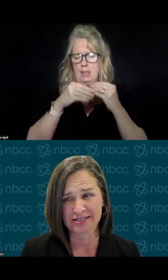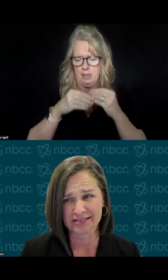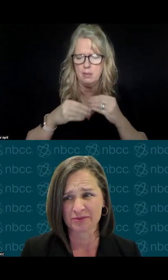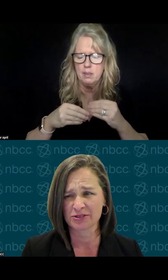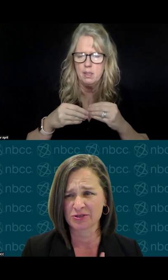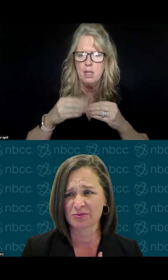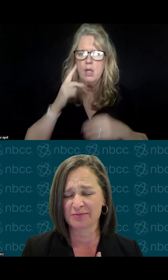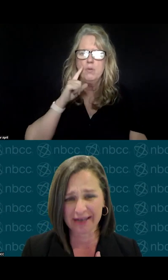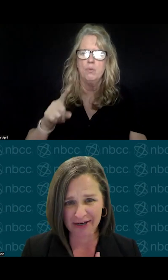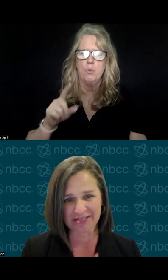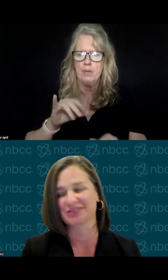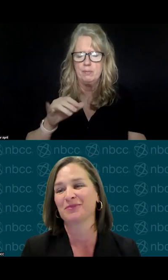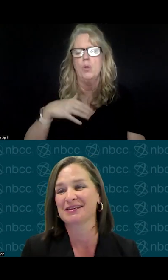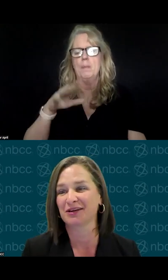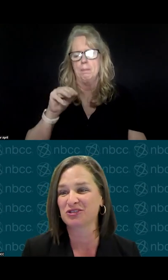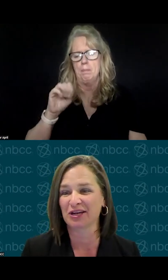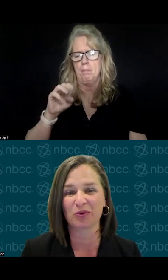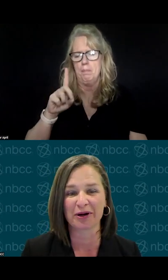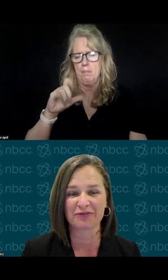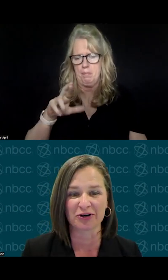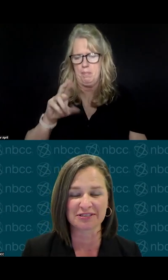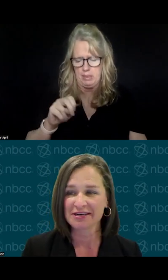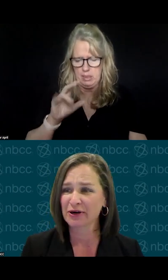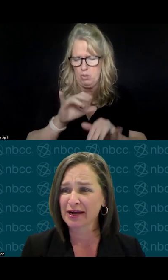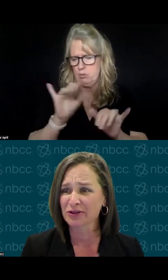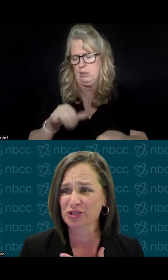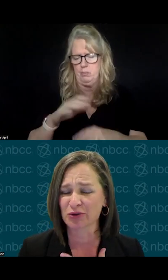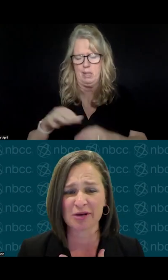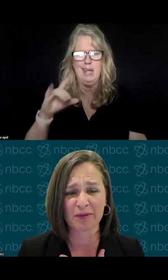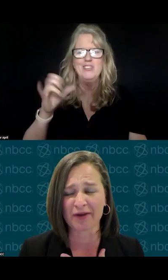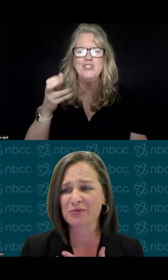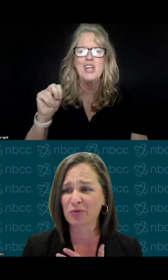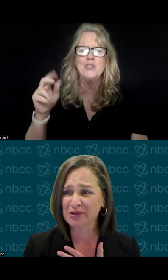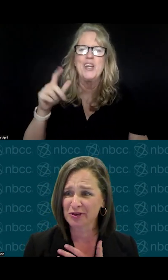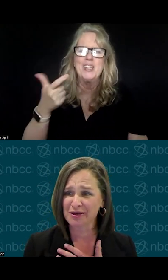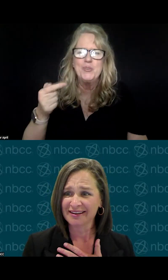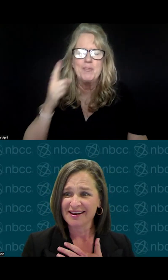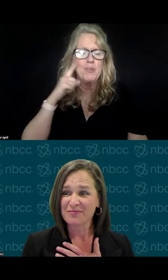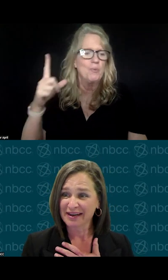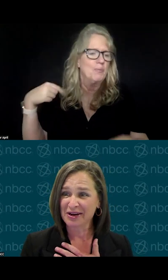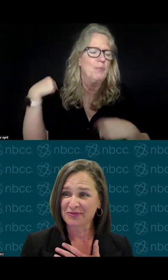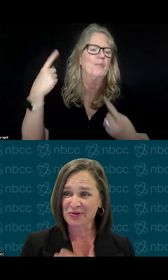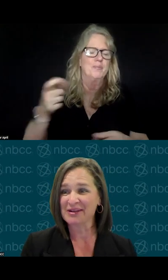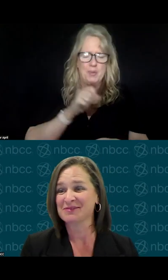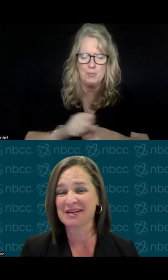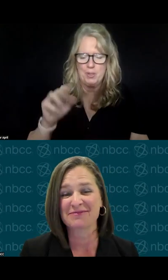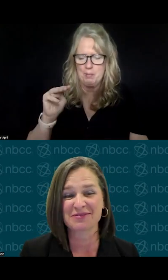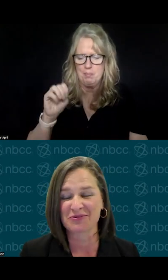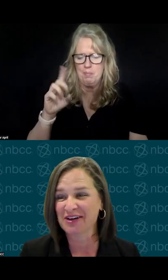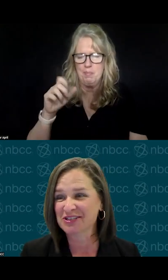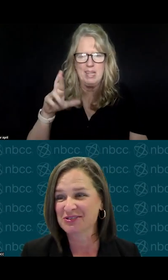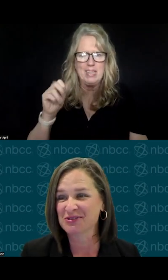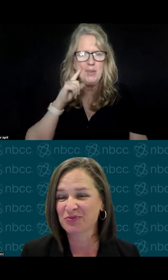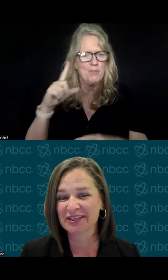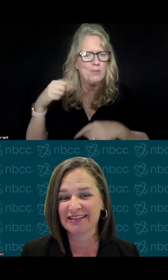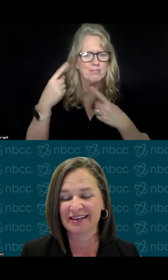Medicare system as of January 1st. Sorry, I got a little choked up on that. We've been working on Medicare for quite some time in the